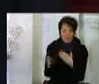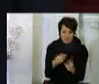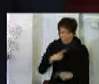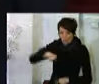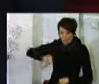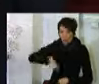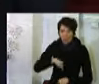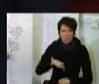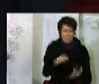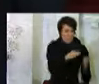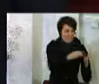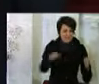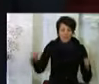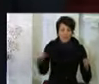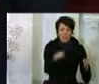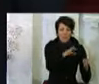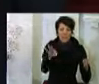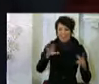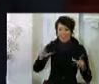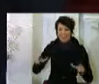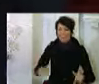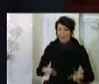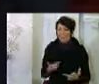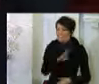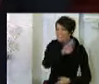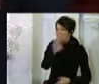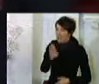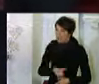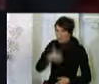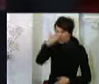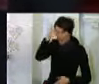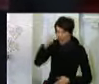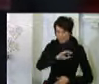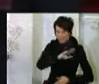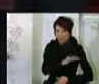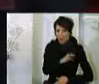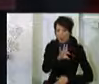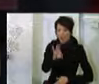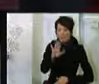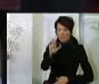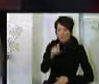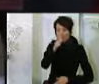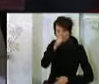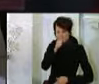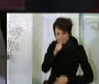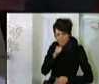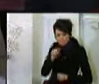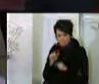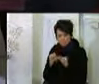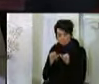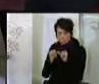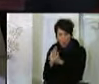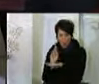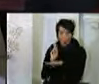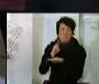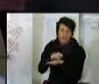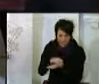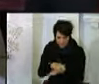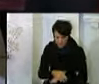spectrum of life, never underestimate what your perseverance and your conviction